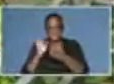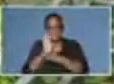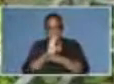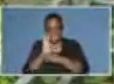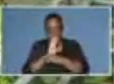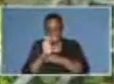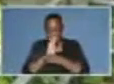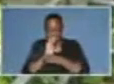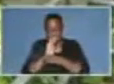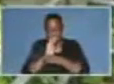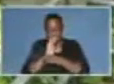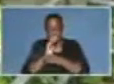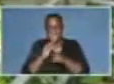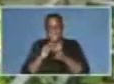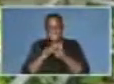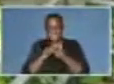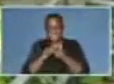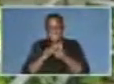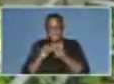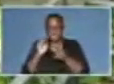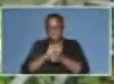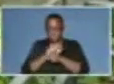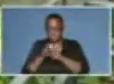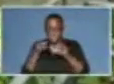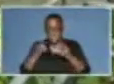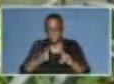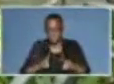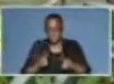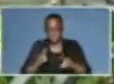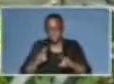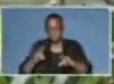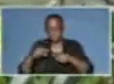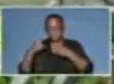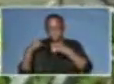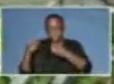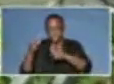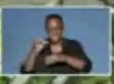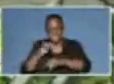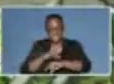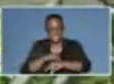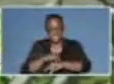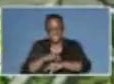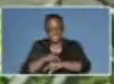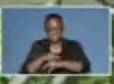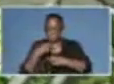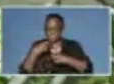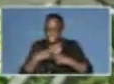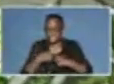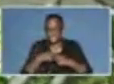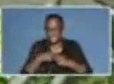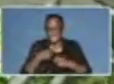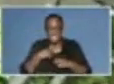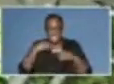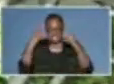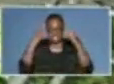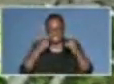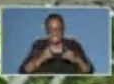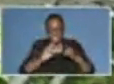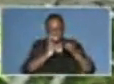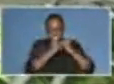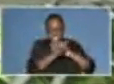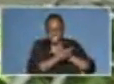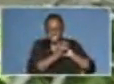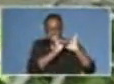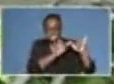actually. And then COVID happened, of course. And so during that period, things were pretty tough. So I decided to transition into